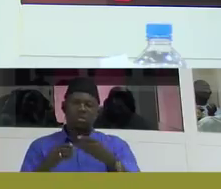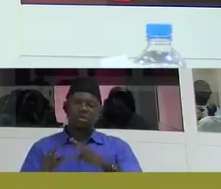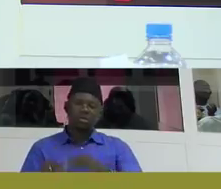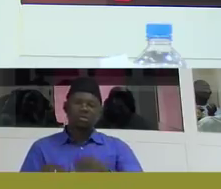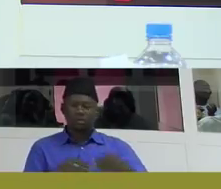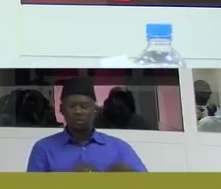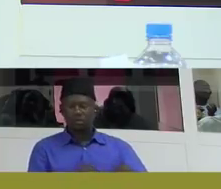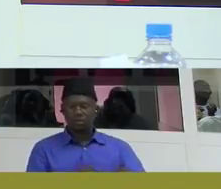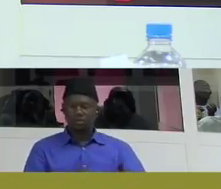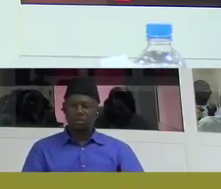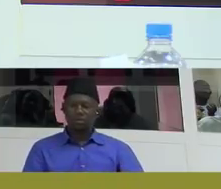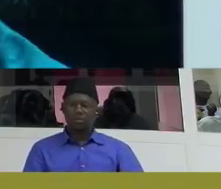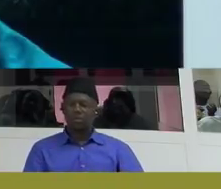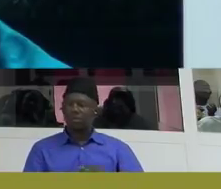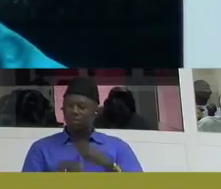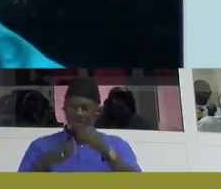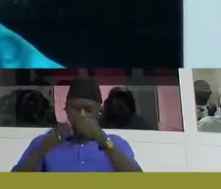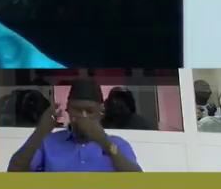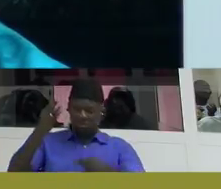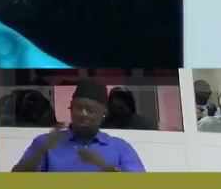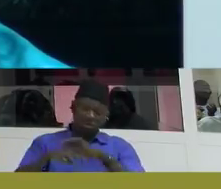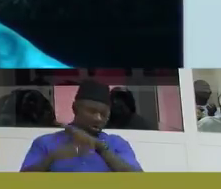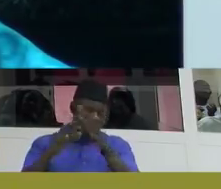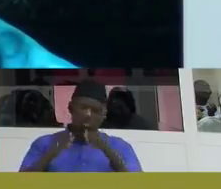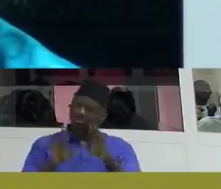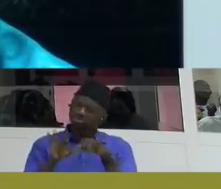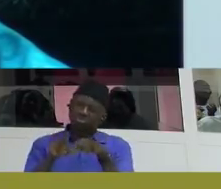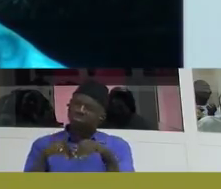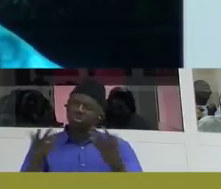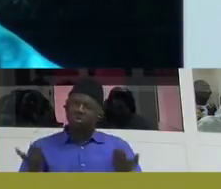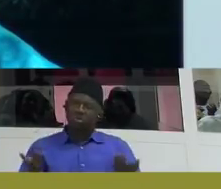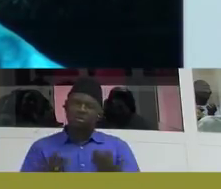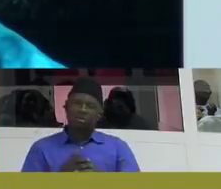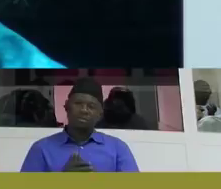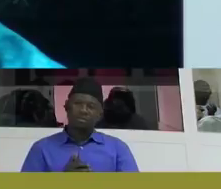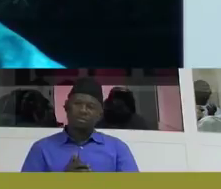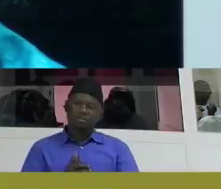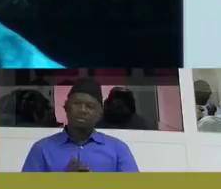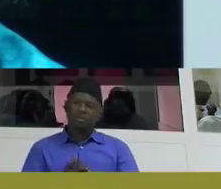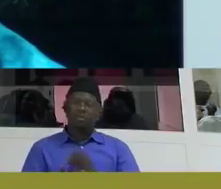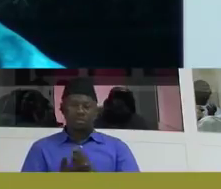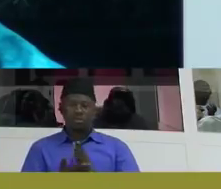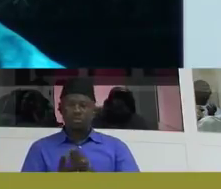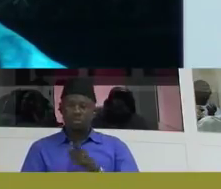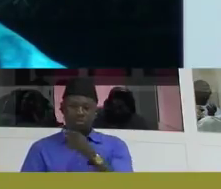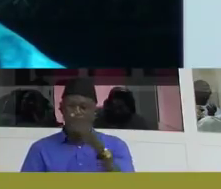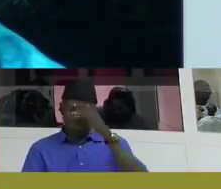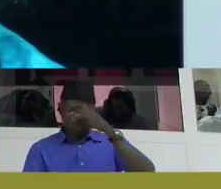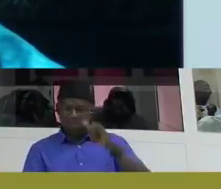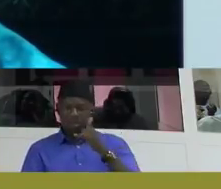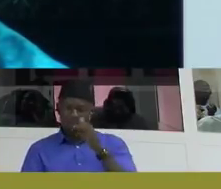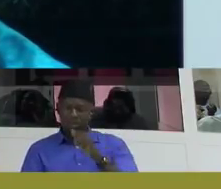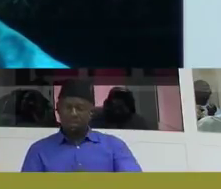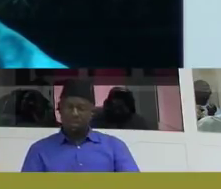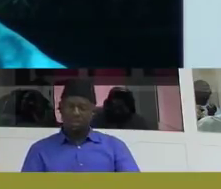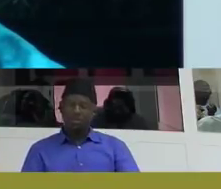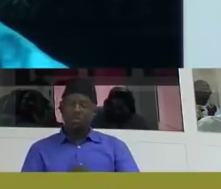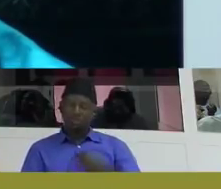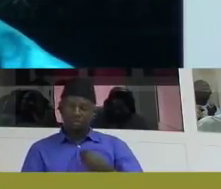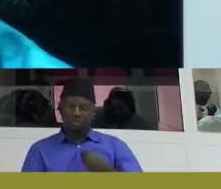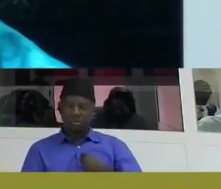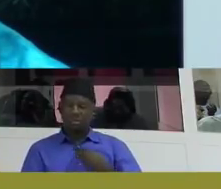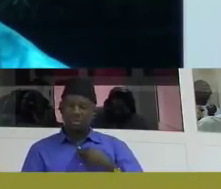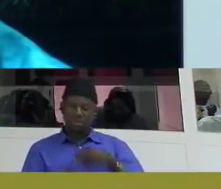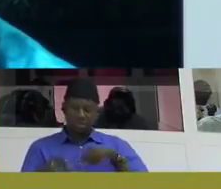These were all harassment. But of course, you would agree with me that in the exercise of